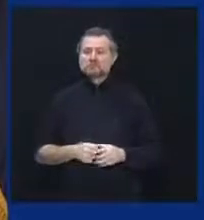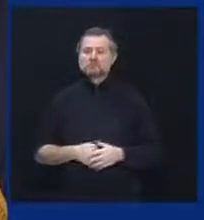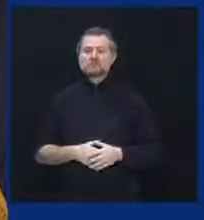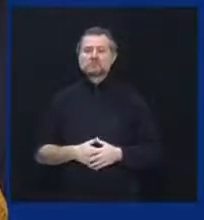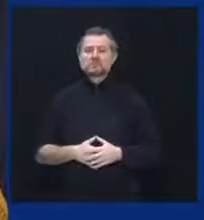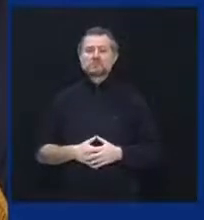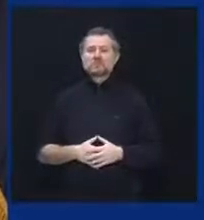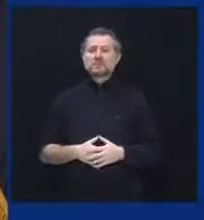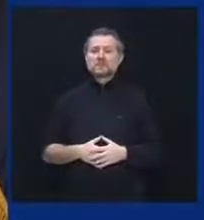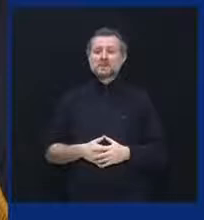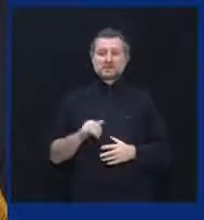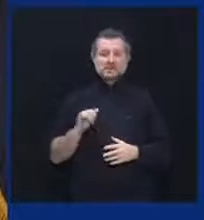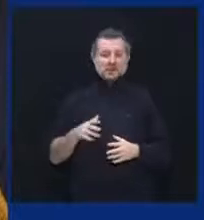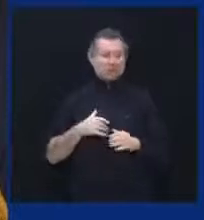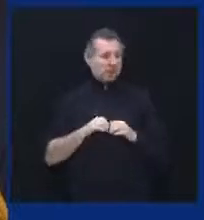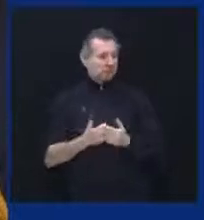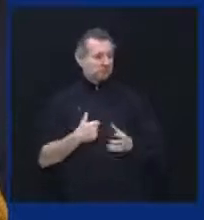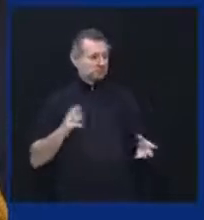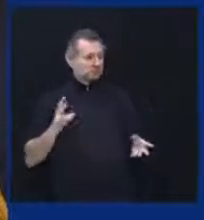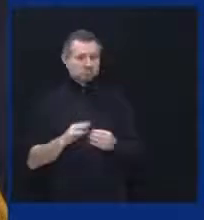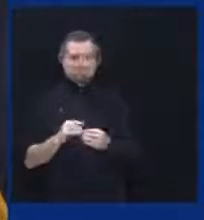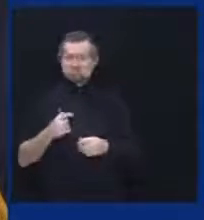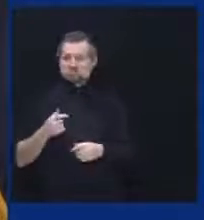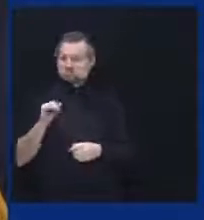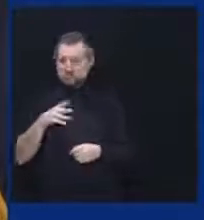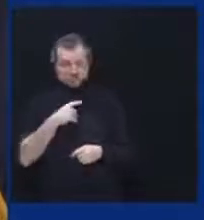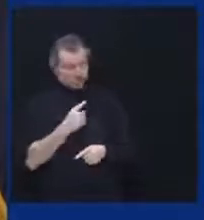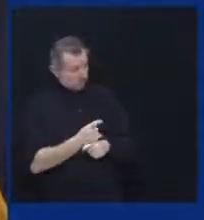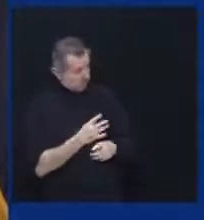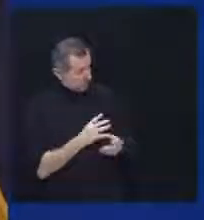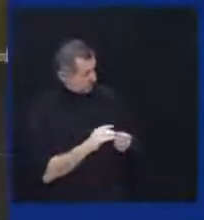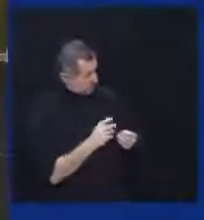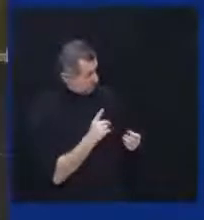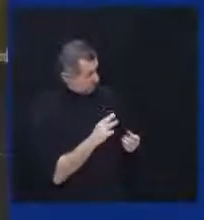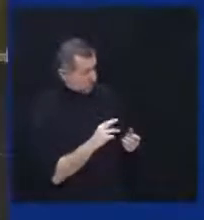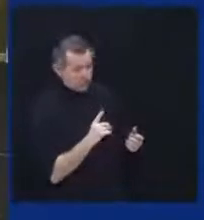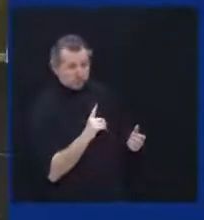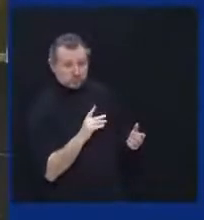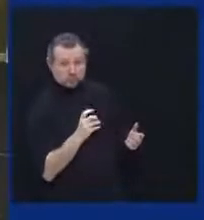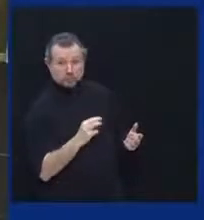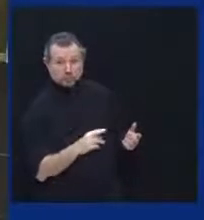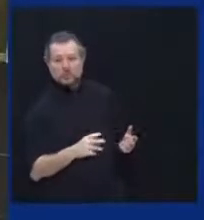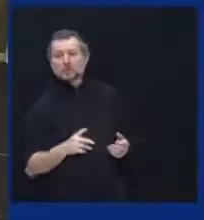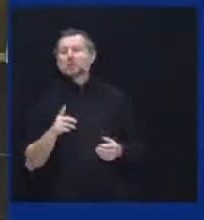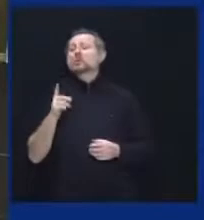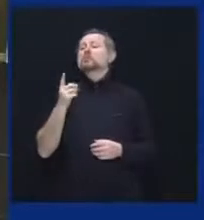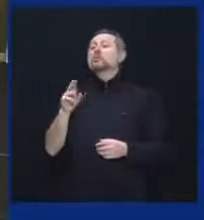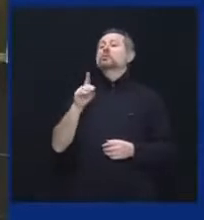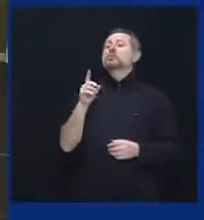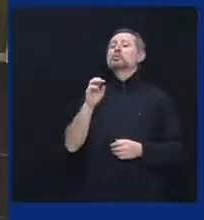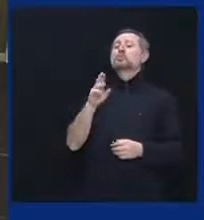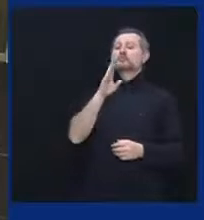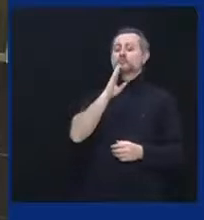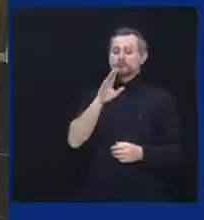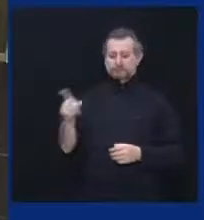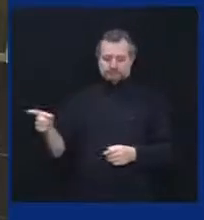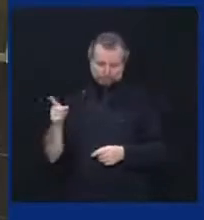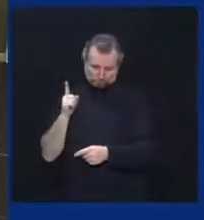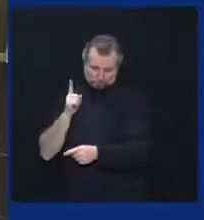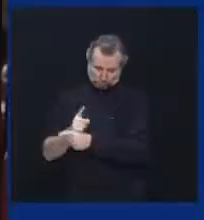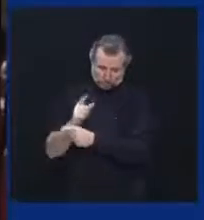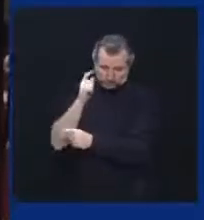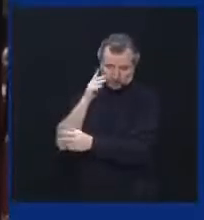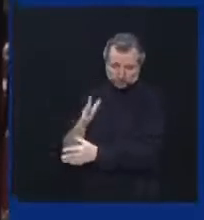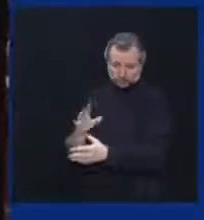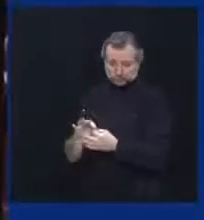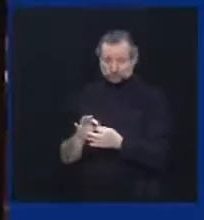And that's the way they've been doing record keeping. Is that right, Doctor? Why don't you, because I'm Sure, the governor is correct about that. And you have to remember